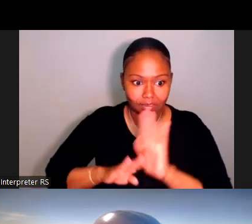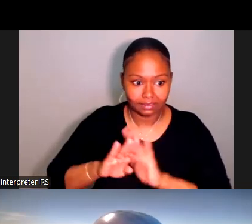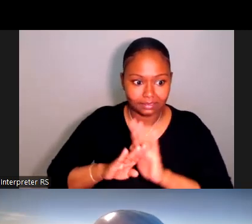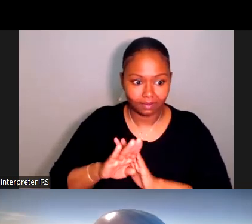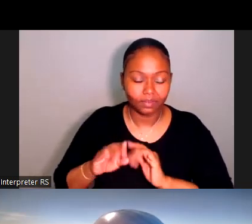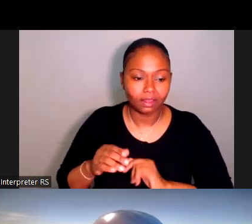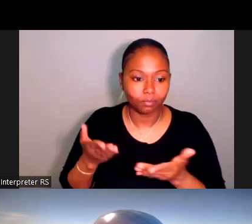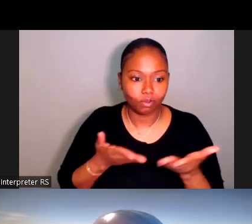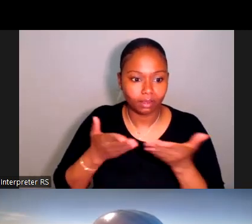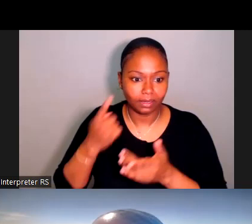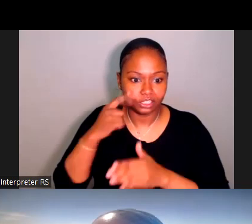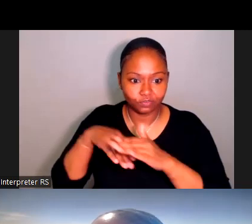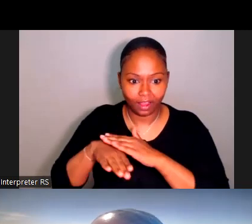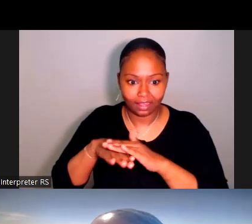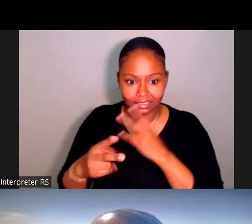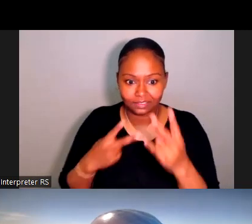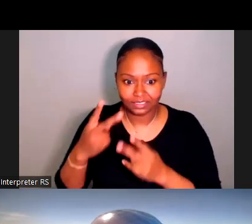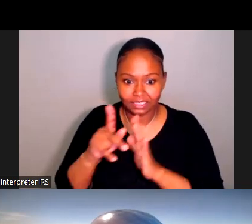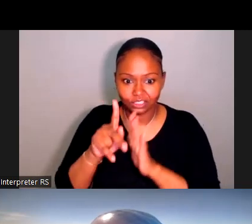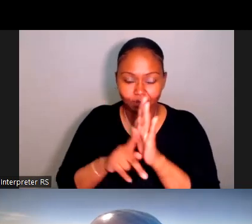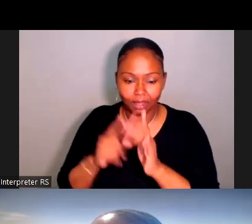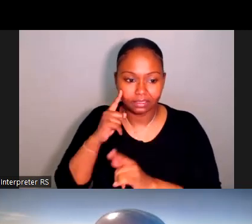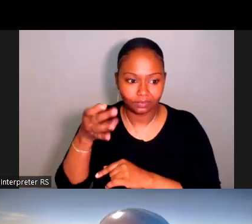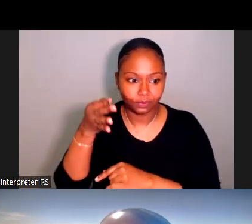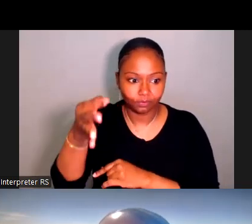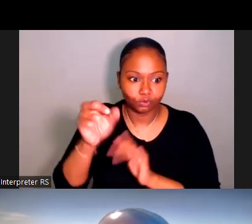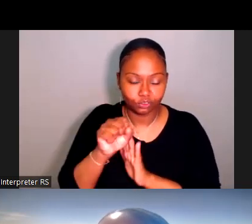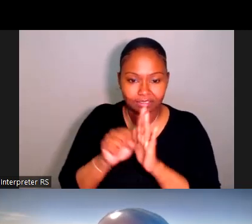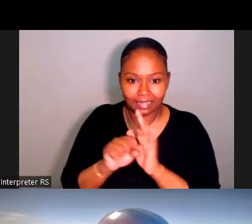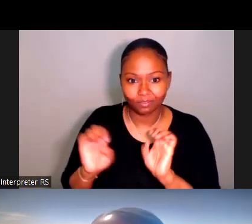visitation policies for future states of emergency.